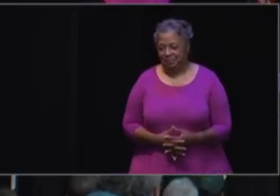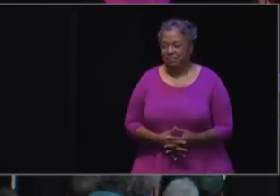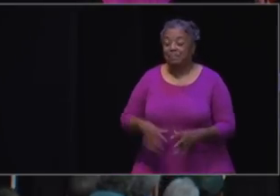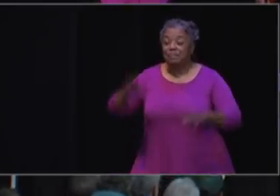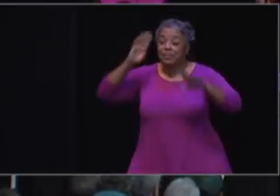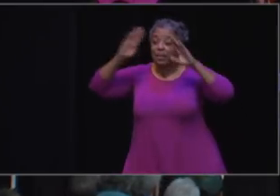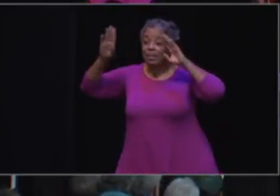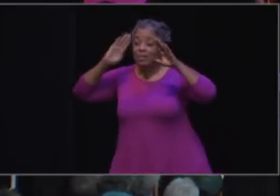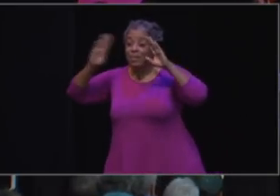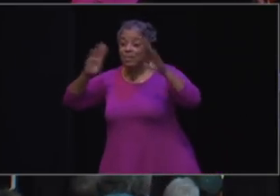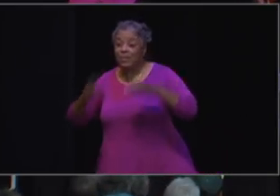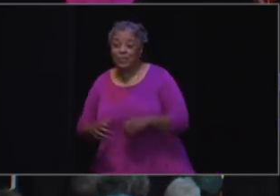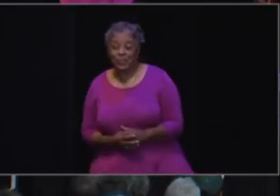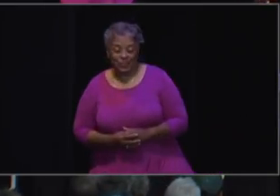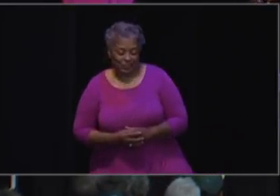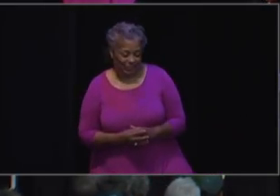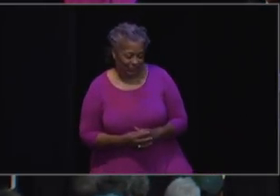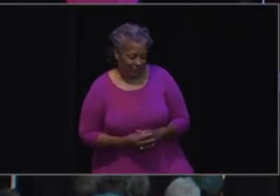Hello.